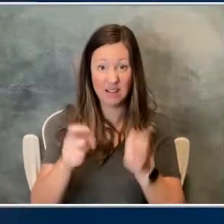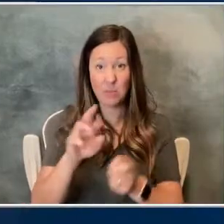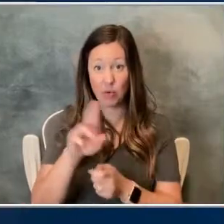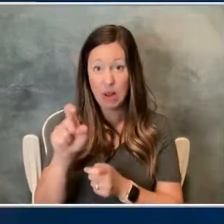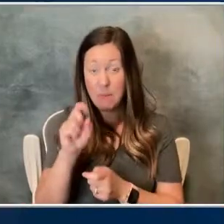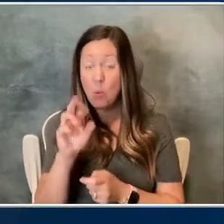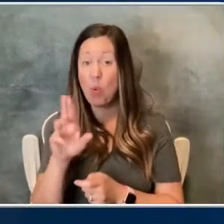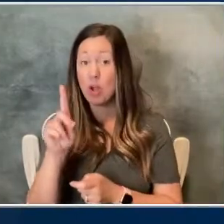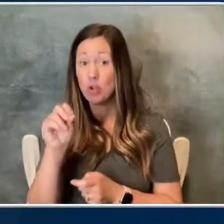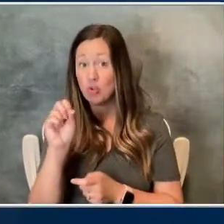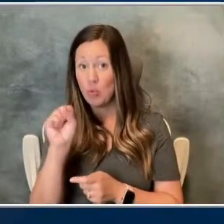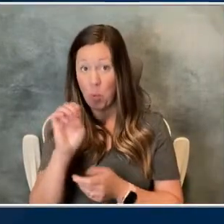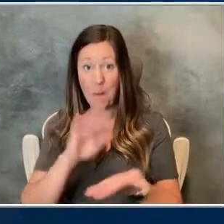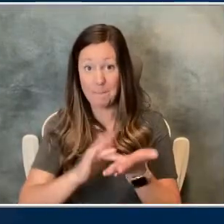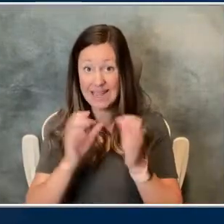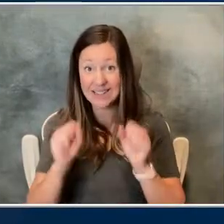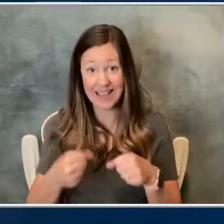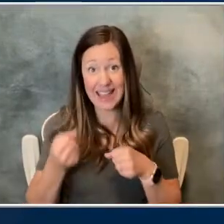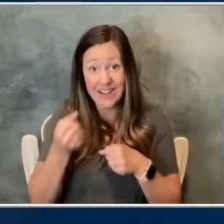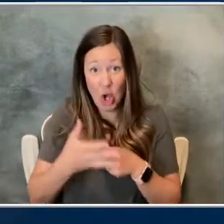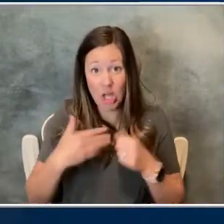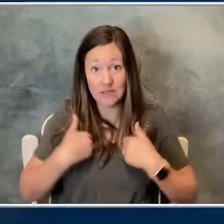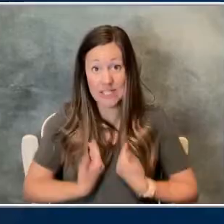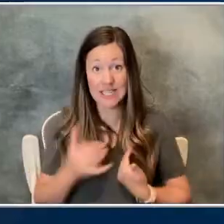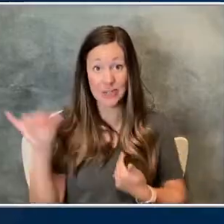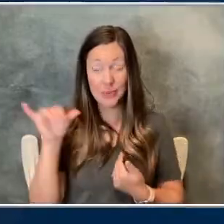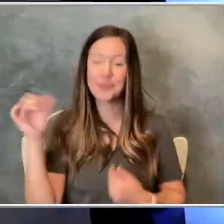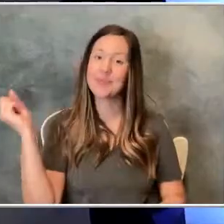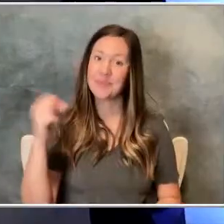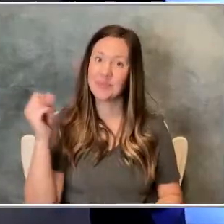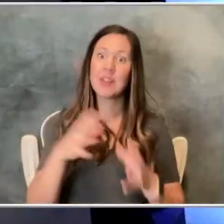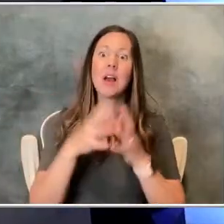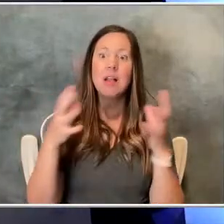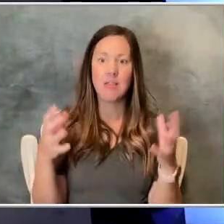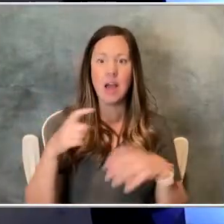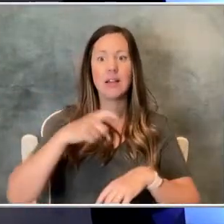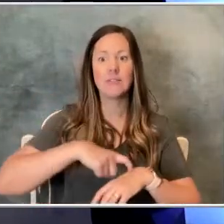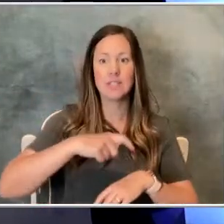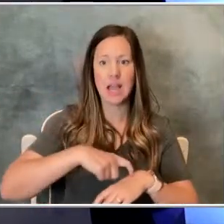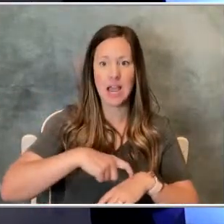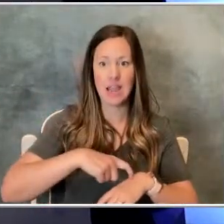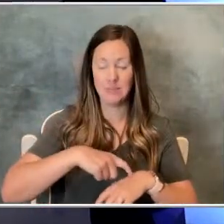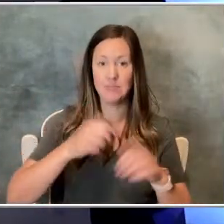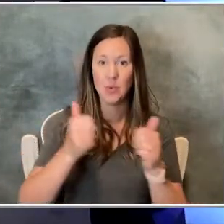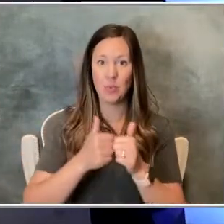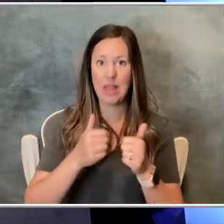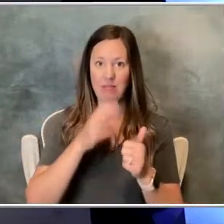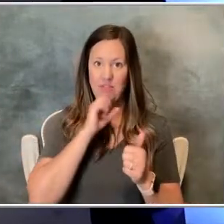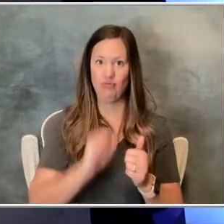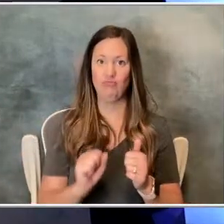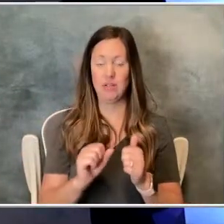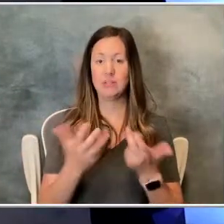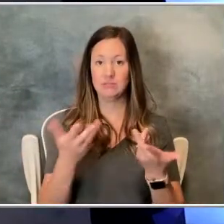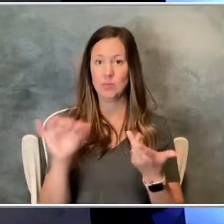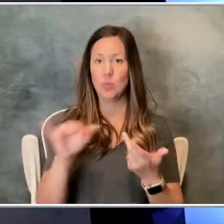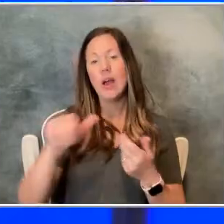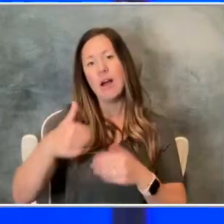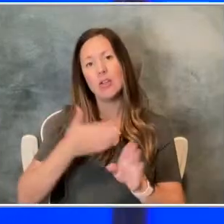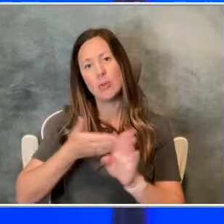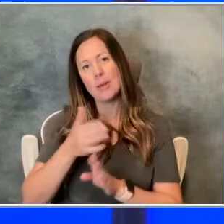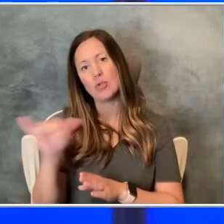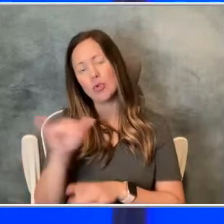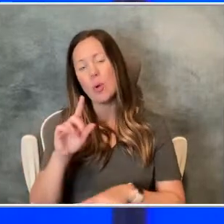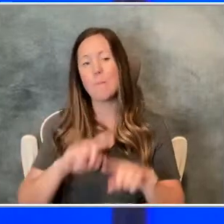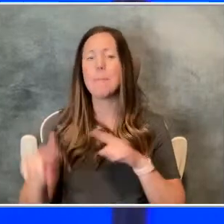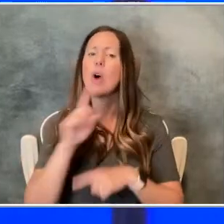drugs themselves can help cause fatigue. Yeah, so we spend a lot of time in geriatrics and also in other specialties, including palliative care, really